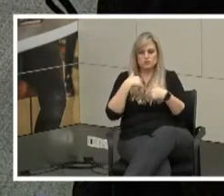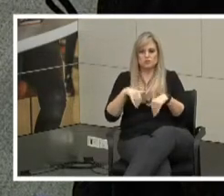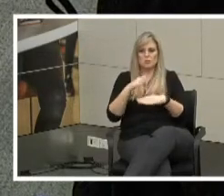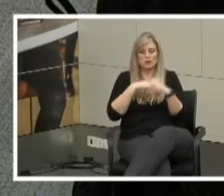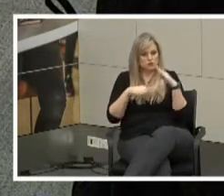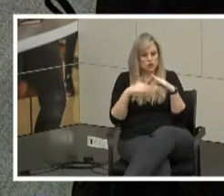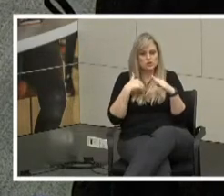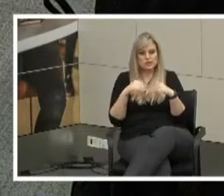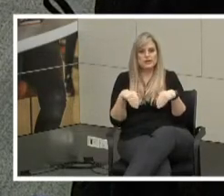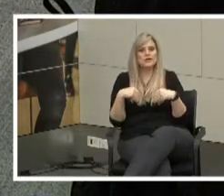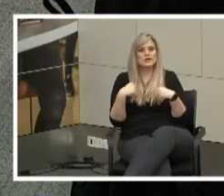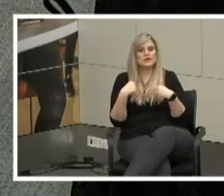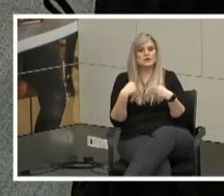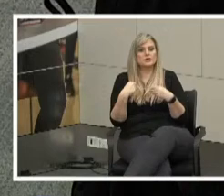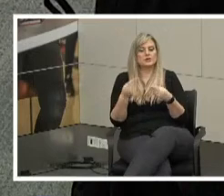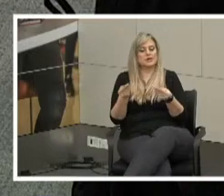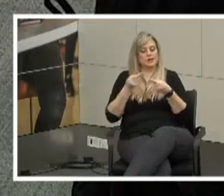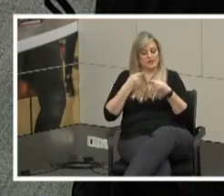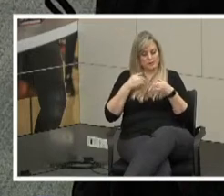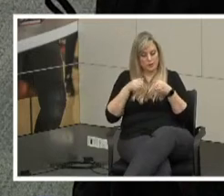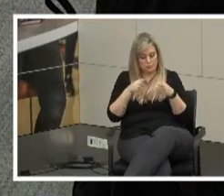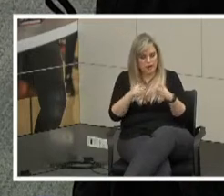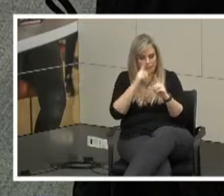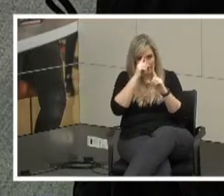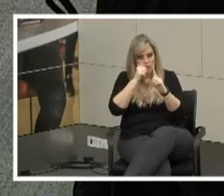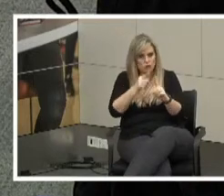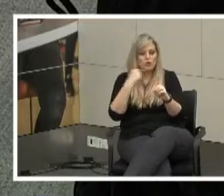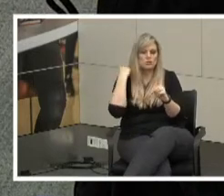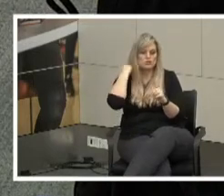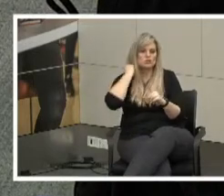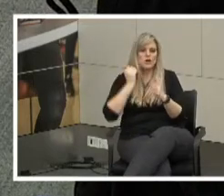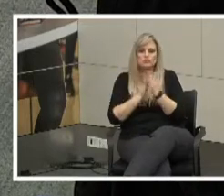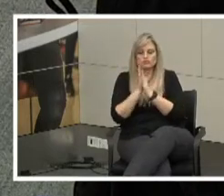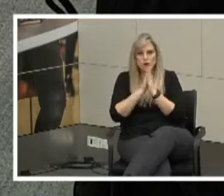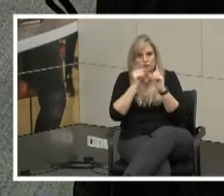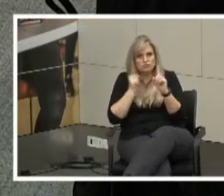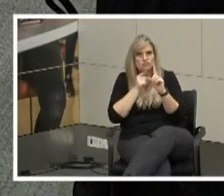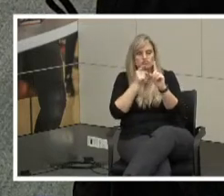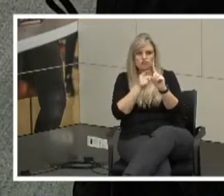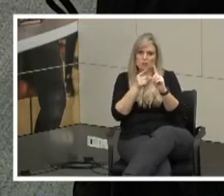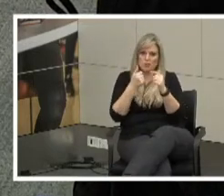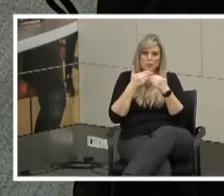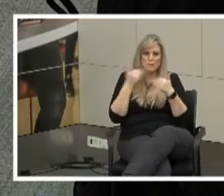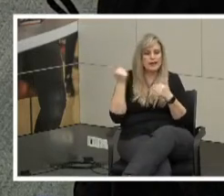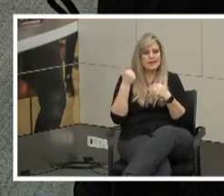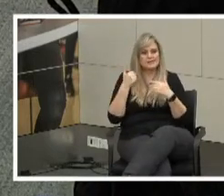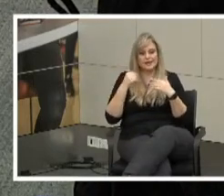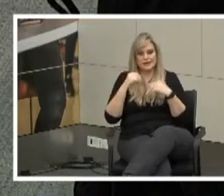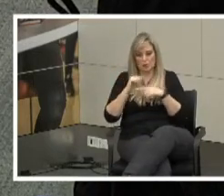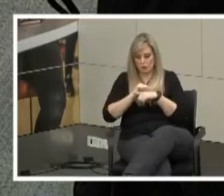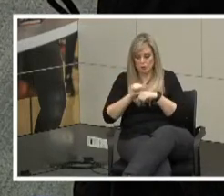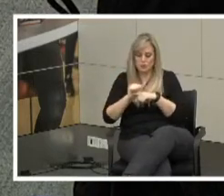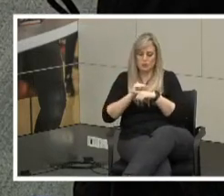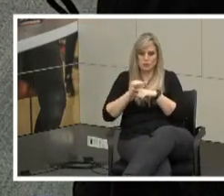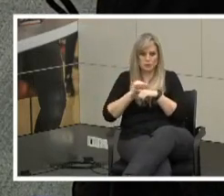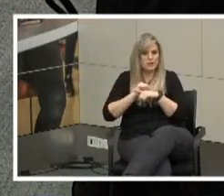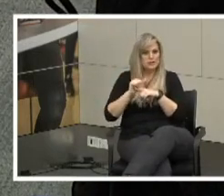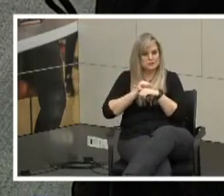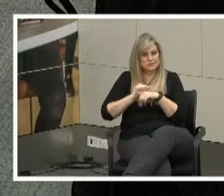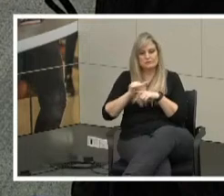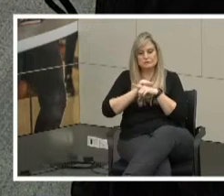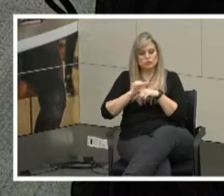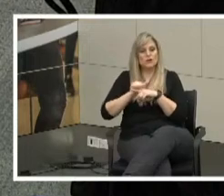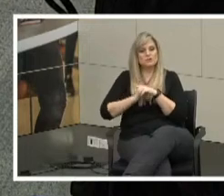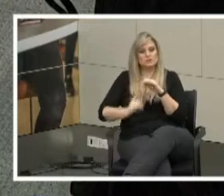even greater a goal to work towards I always strive to be the best and I would go home and practice for like hours every day once this